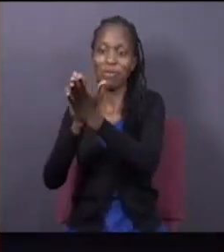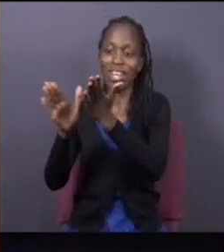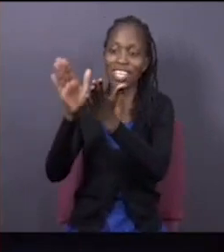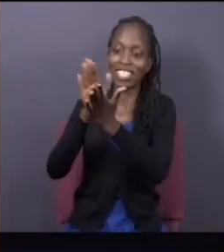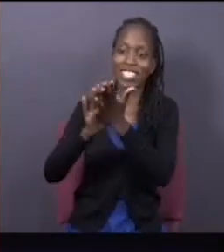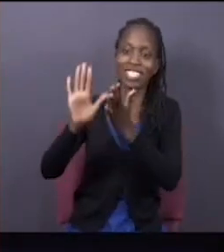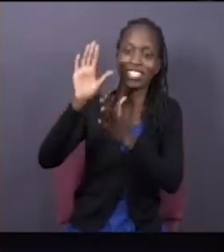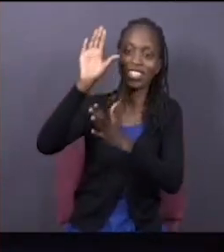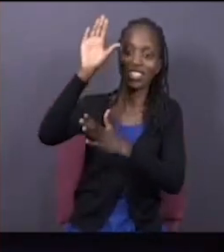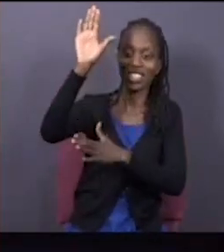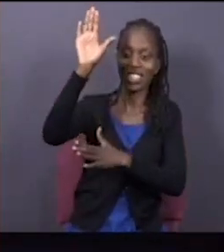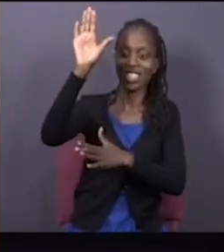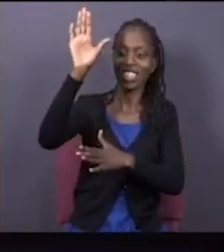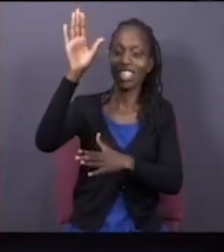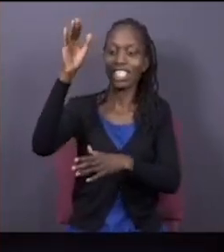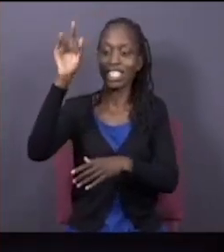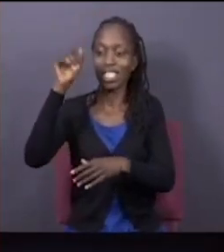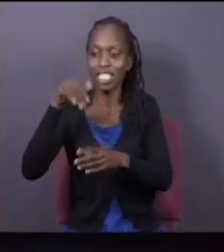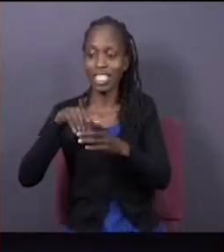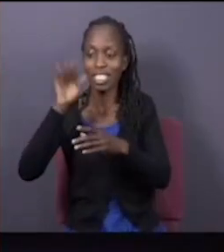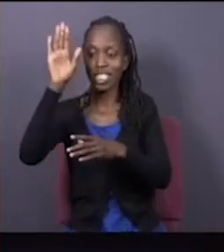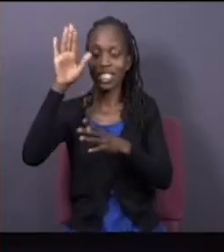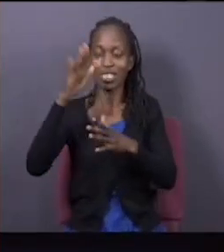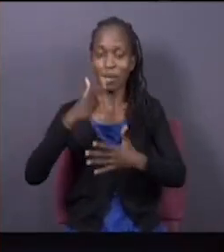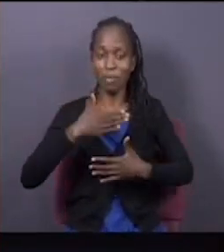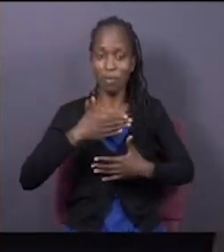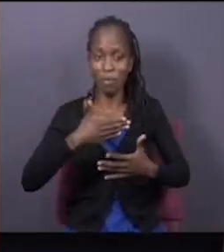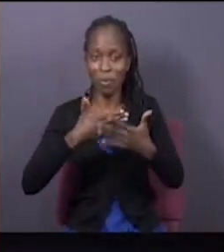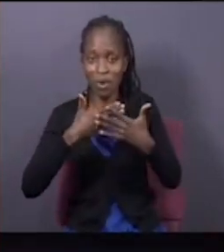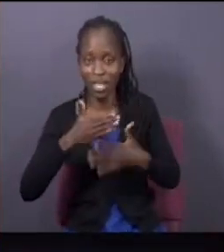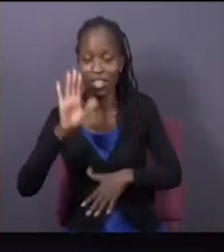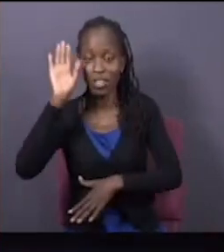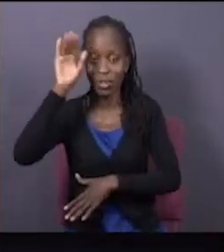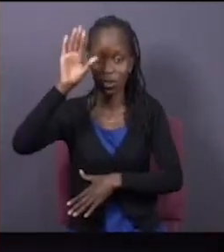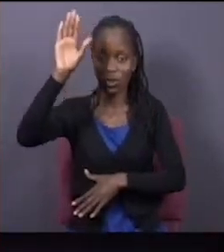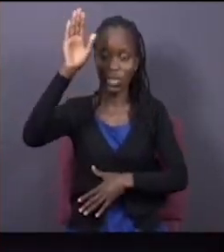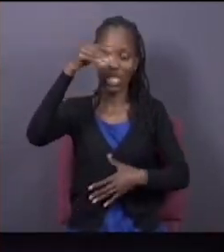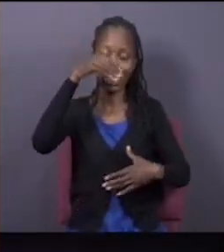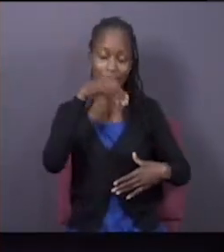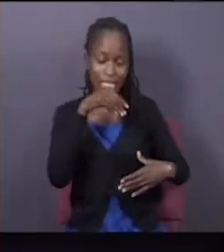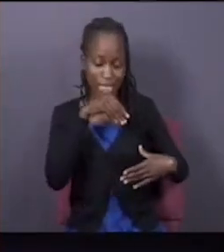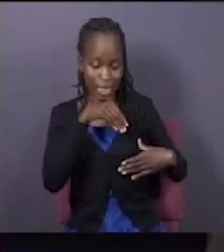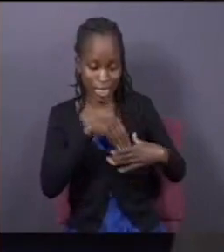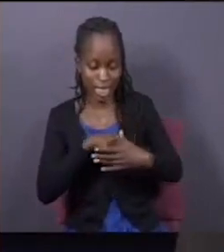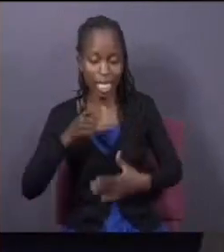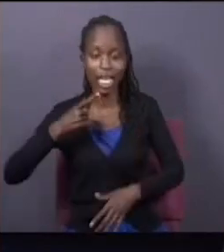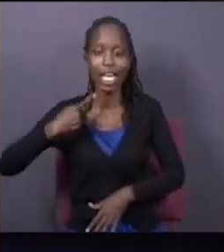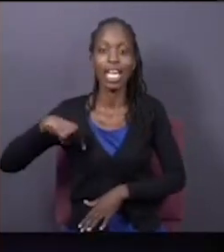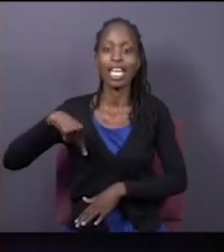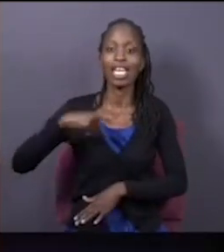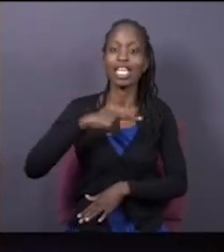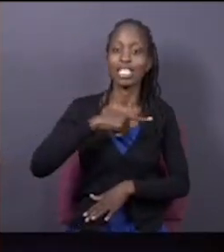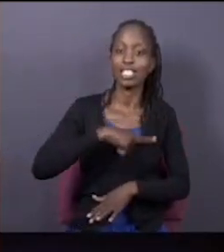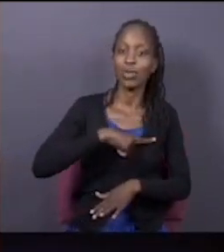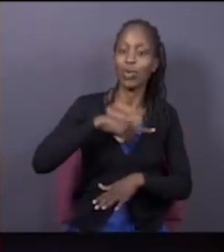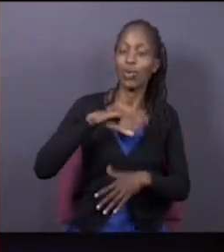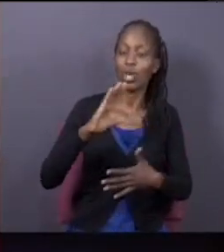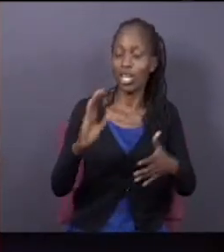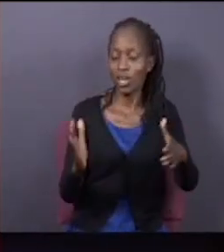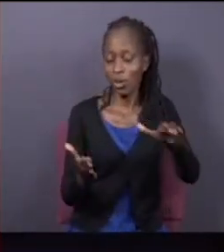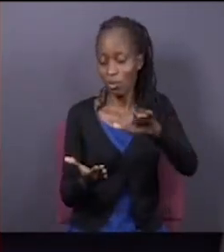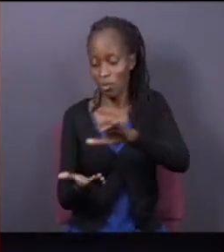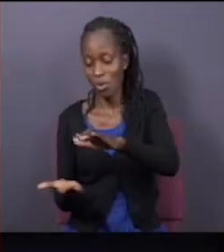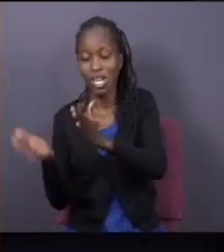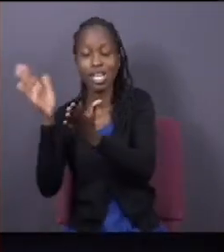We pour out our praise. It's your breath in our lungs. So we pour.